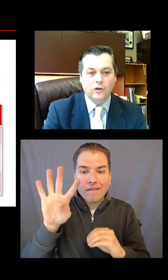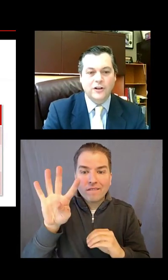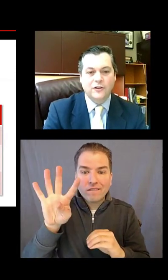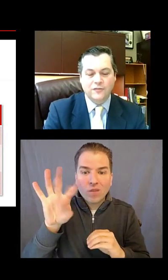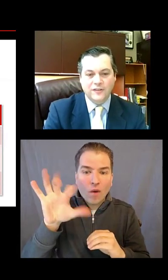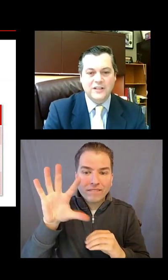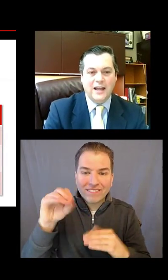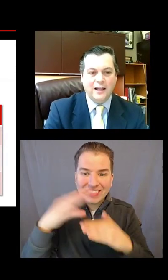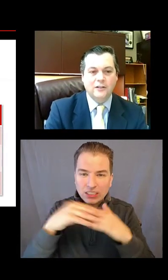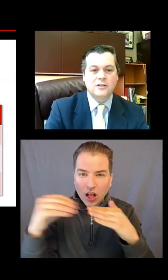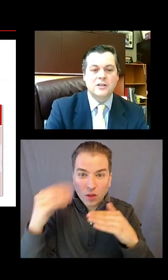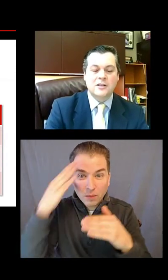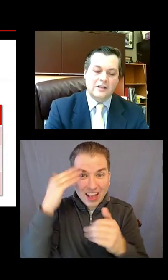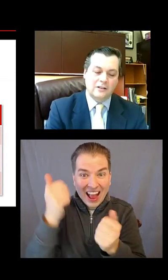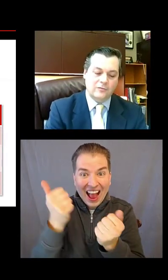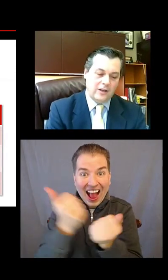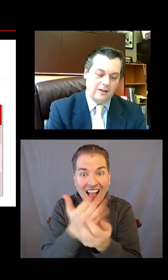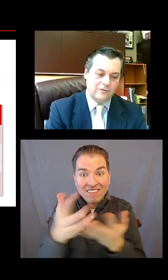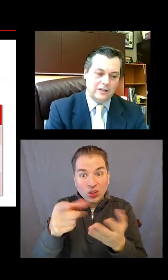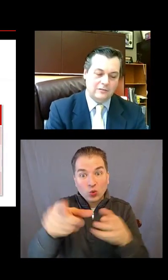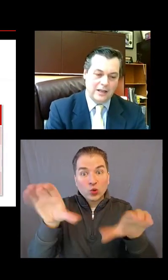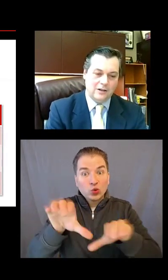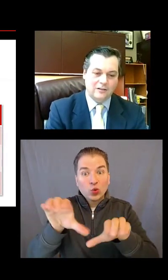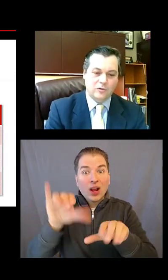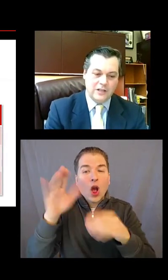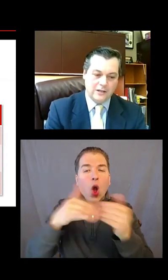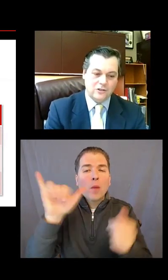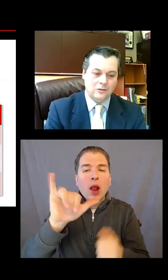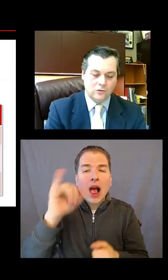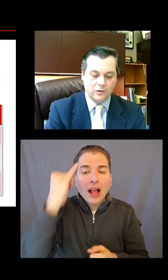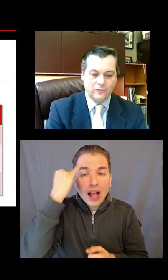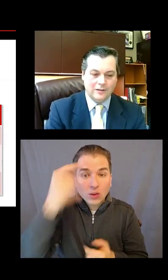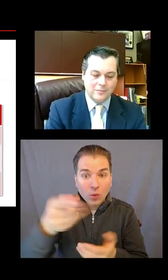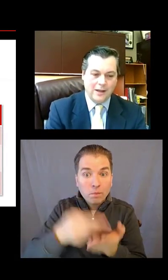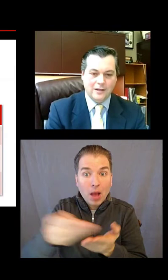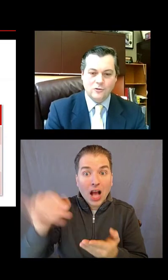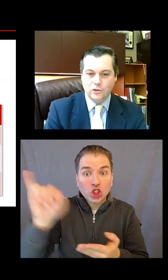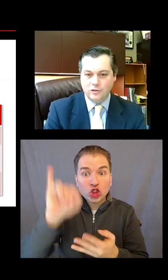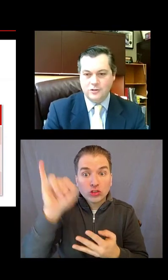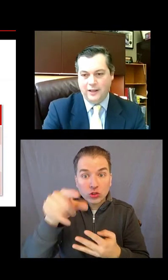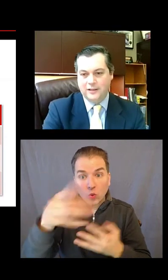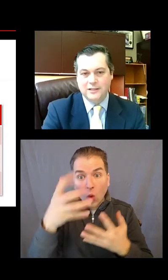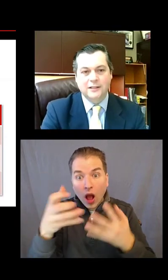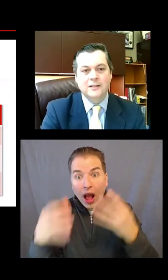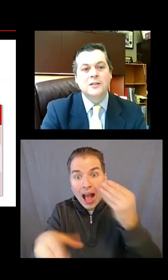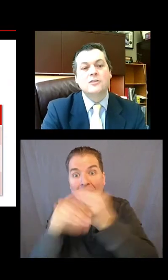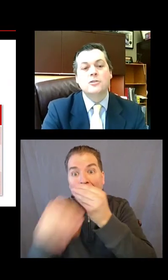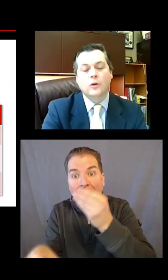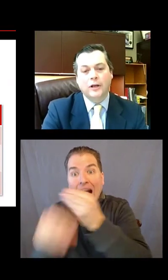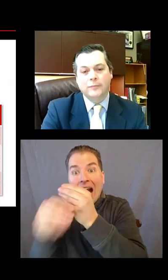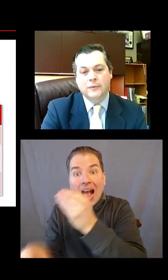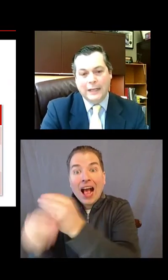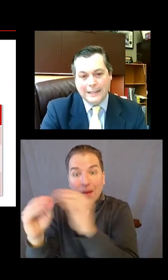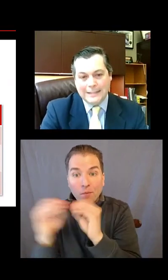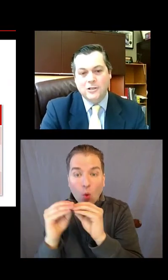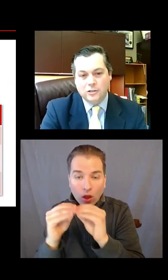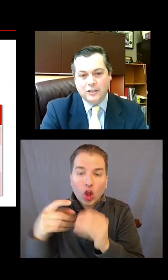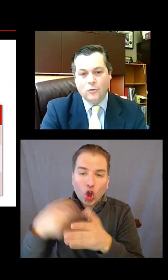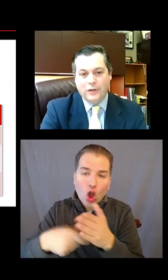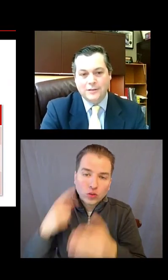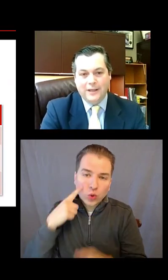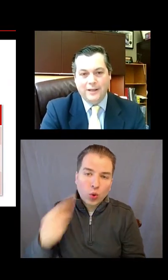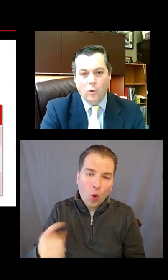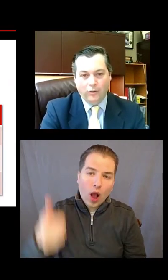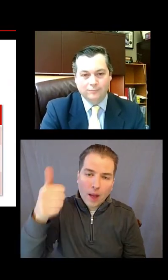about $450 because for every layer of protection, sort of like buying an insurance policy, you are